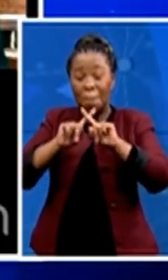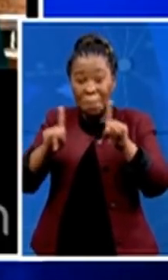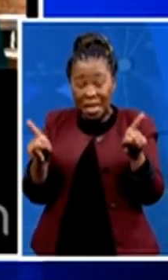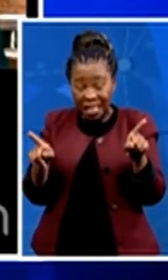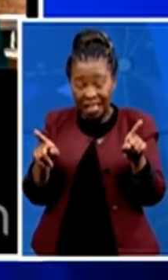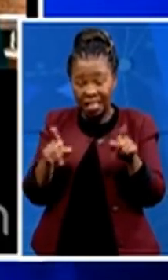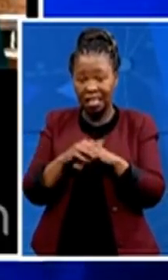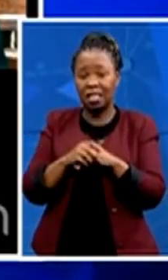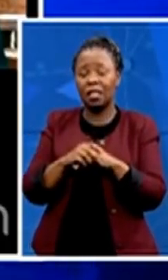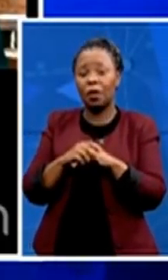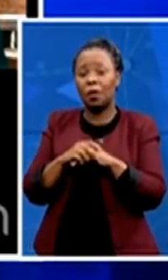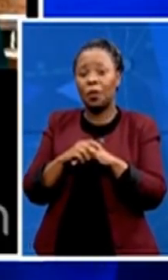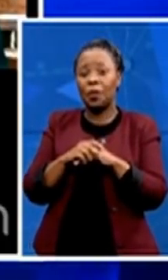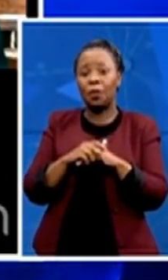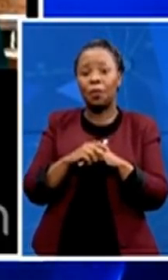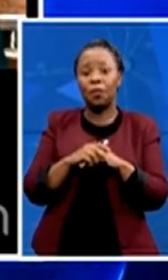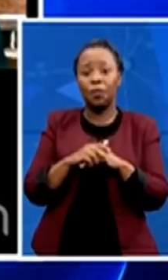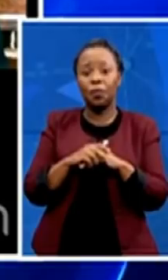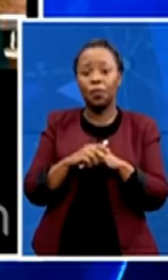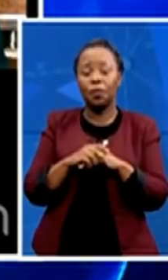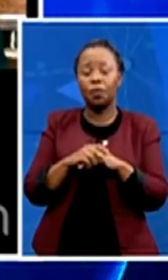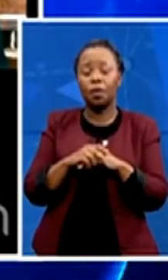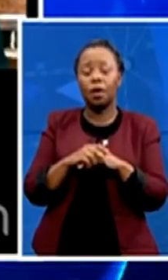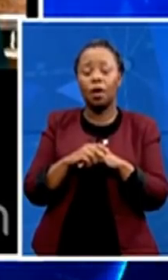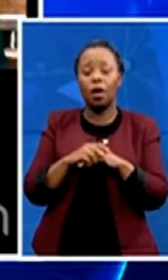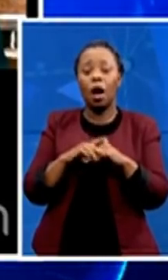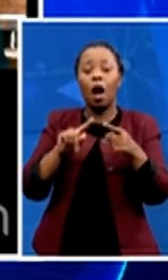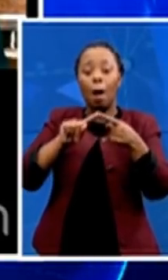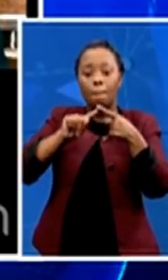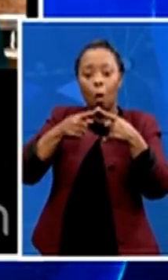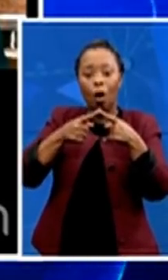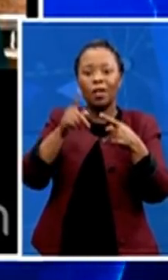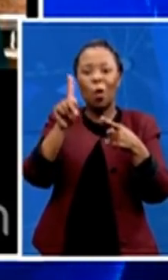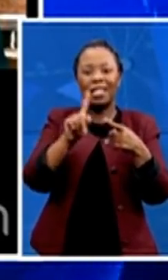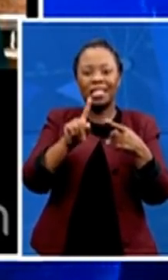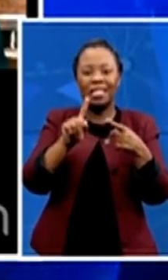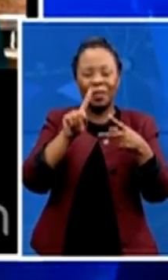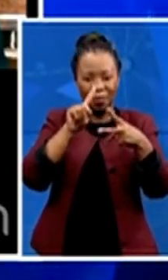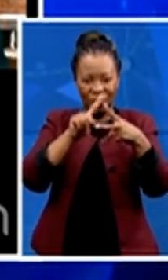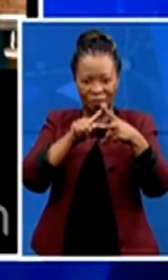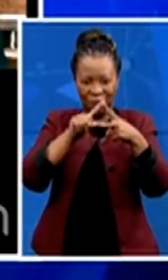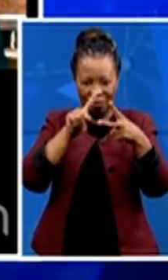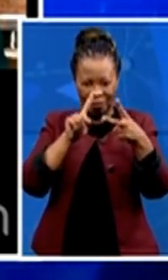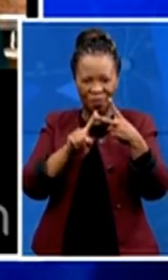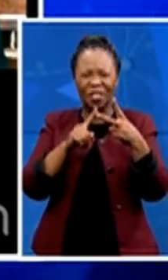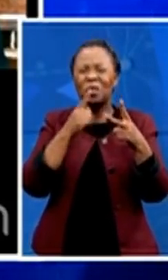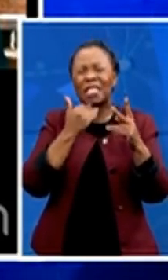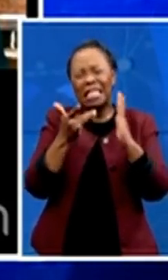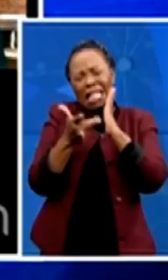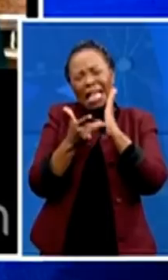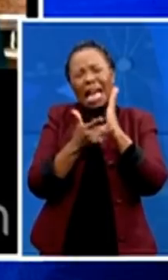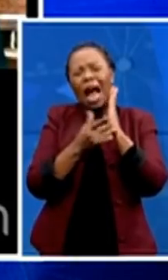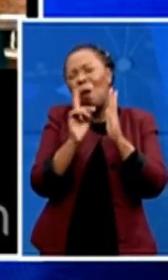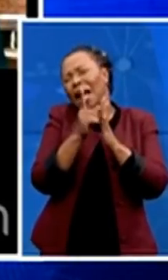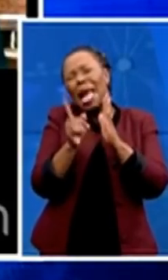point I'm making is that 2 persons, let's forget the technicalities and the Latin, 2